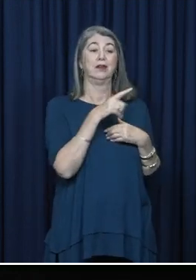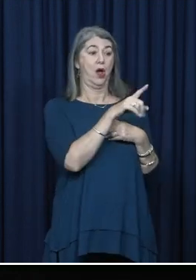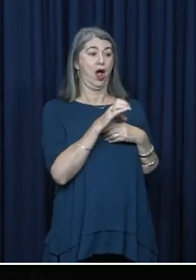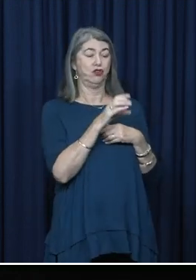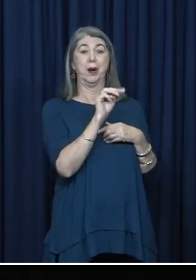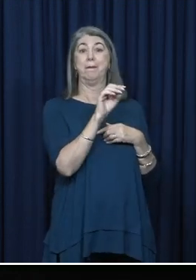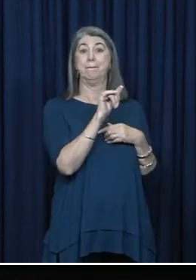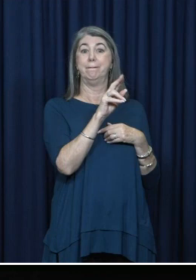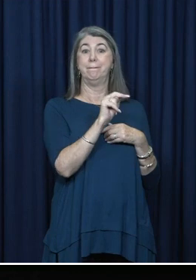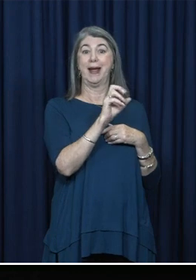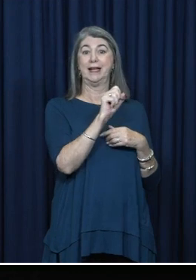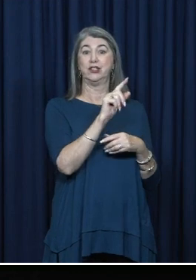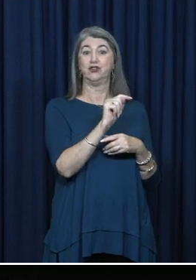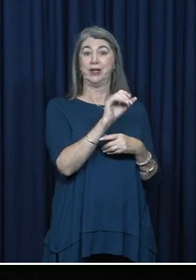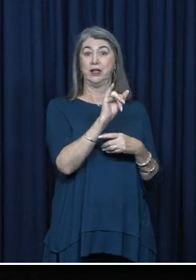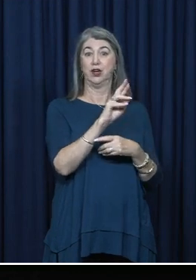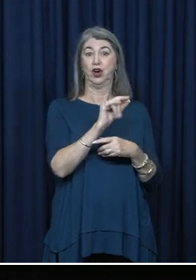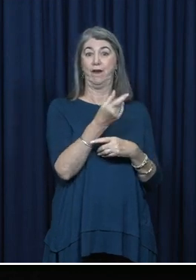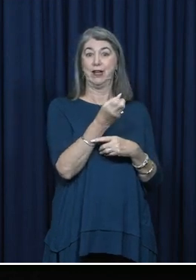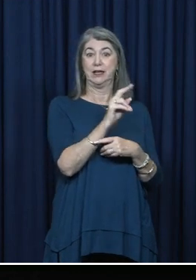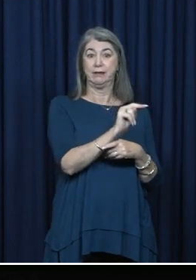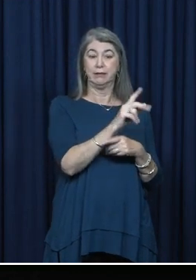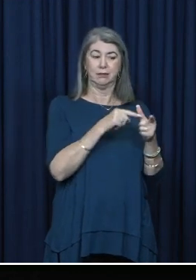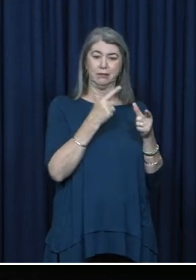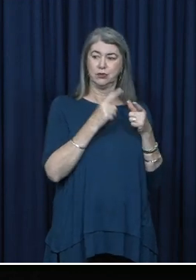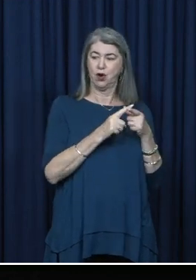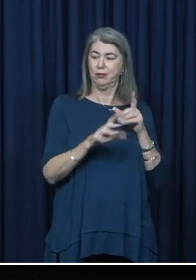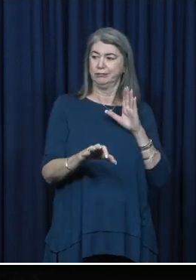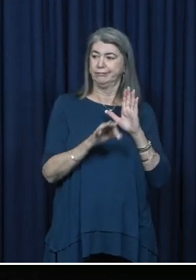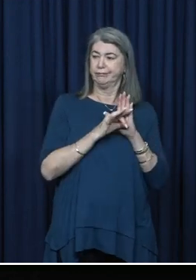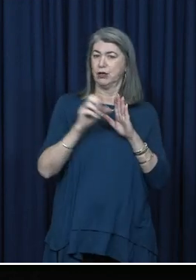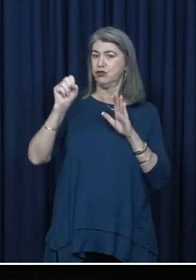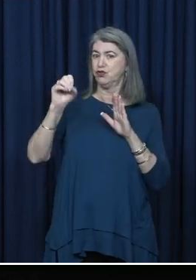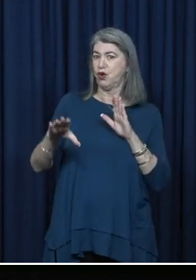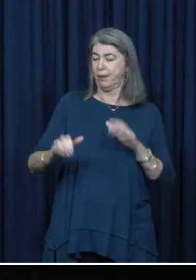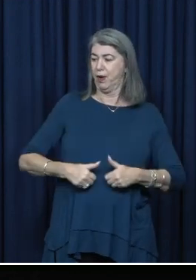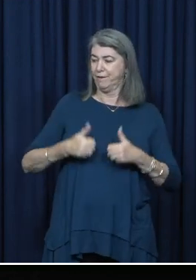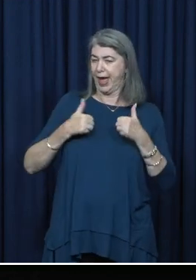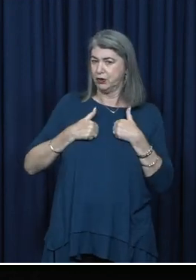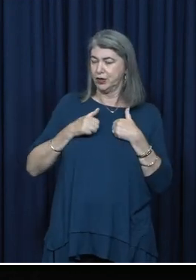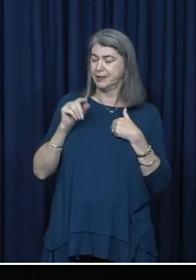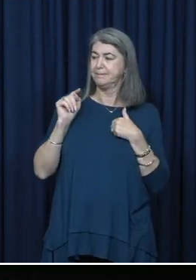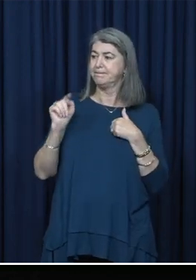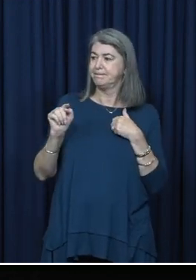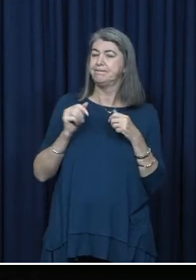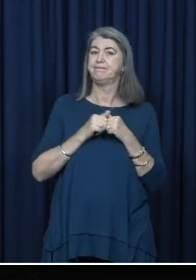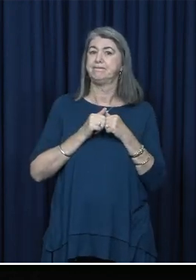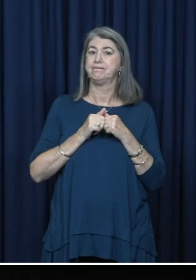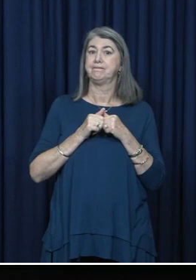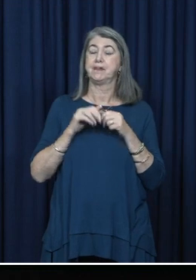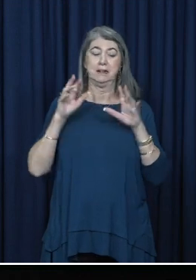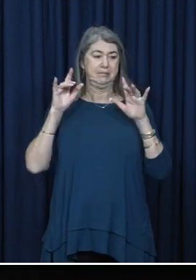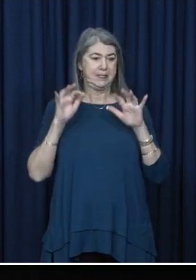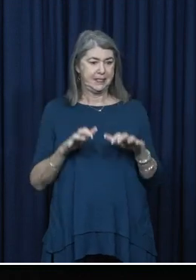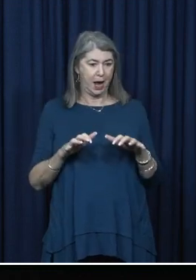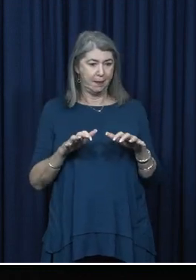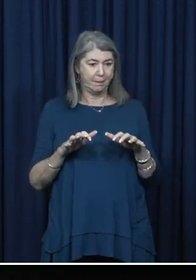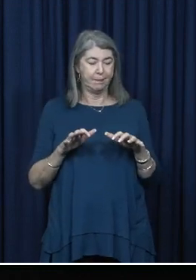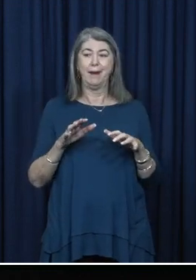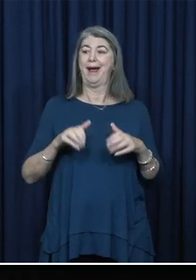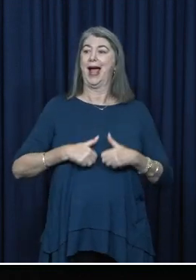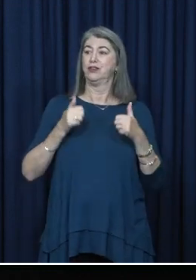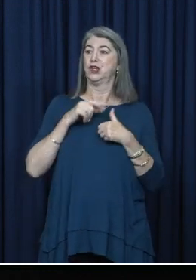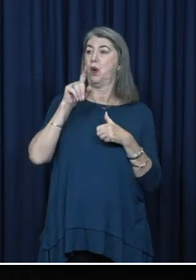Main Street in Irvington. Then I'm going to start selecting a drop-off address. As I type,